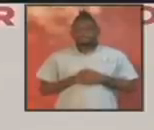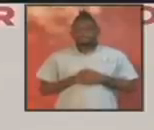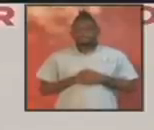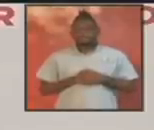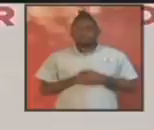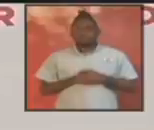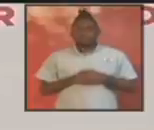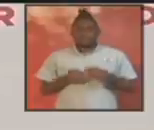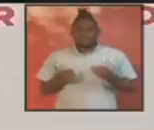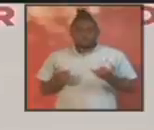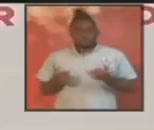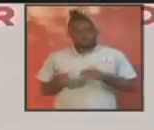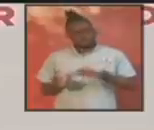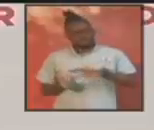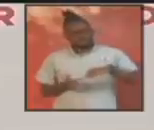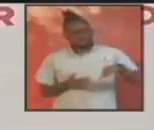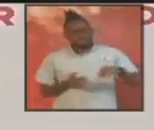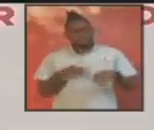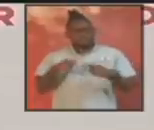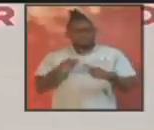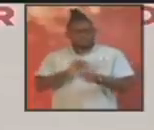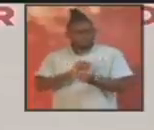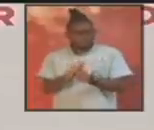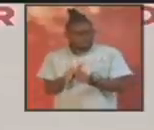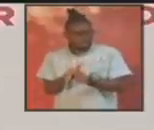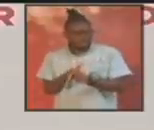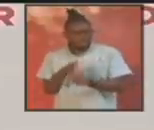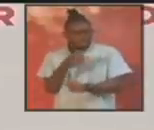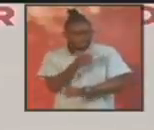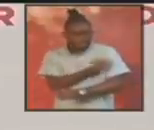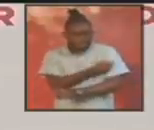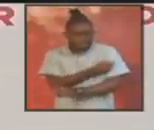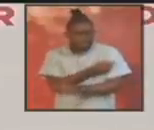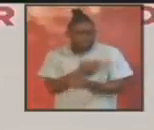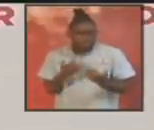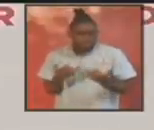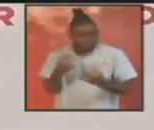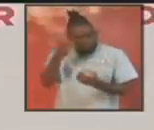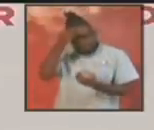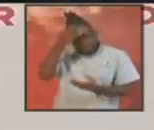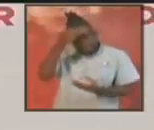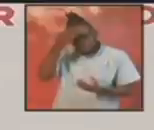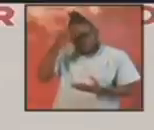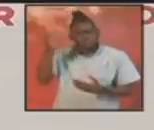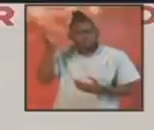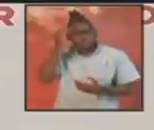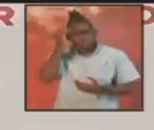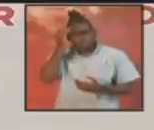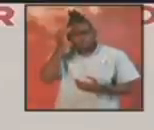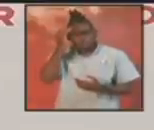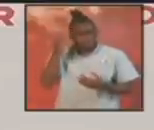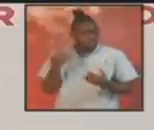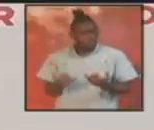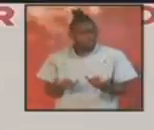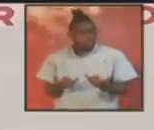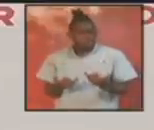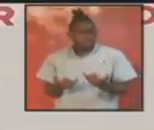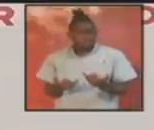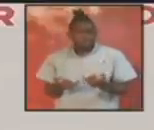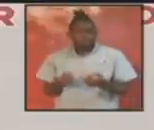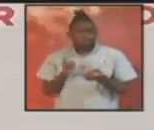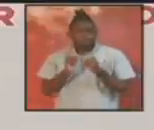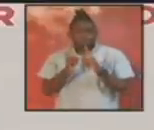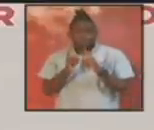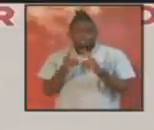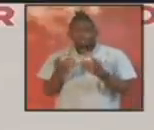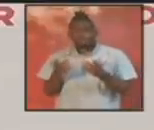COVID-19 vaccine now. So just switching a little bit in terms of updates. So as you know, so far, we have had bilateral talks going on since